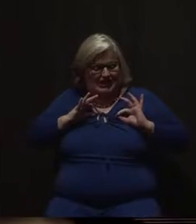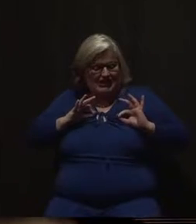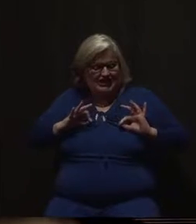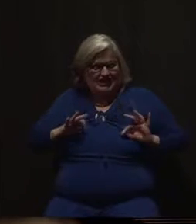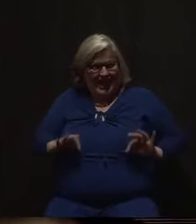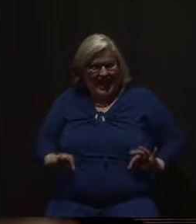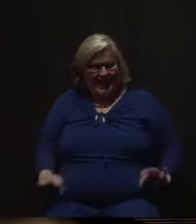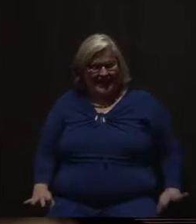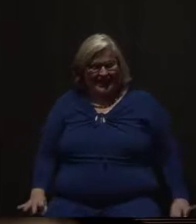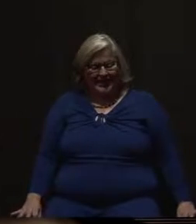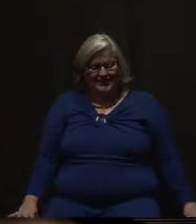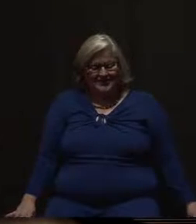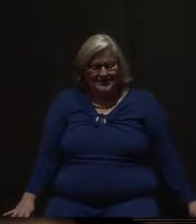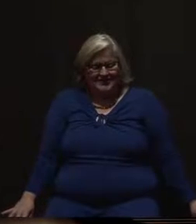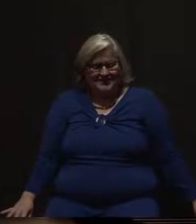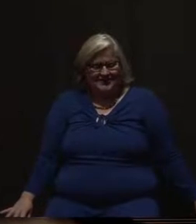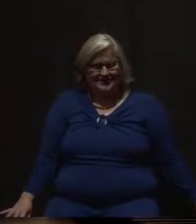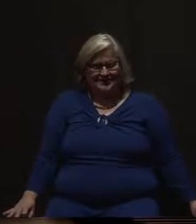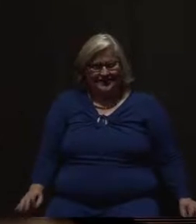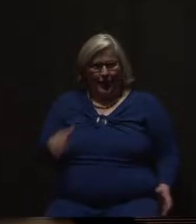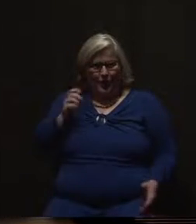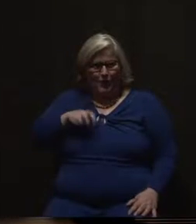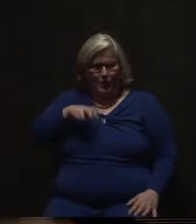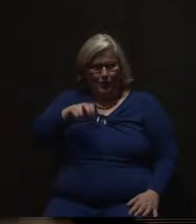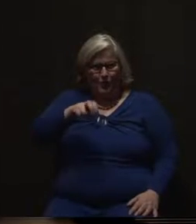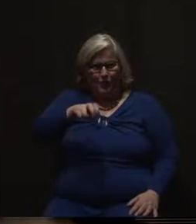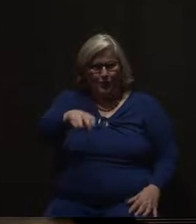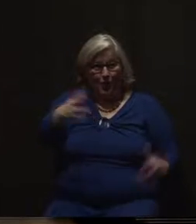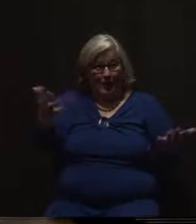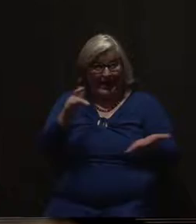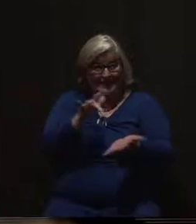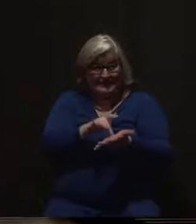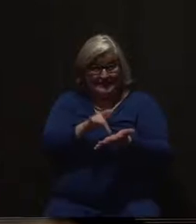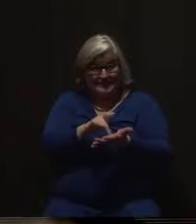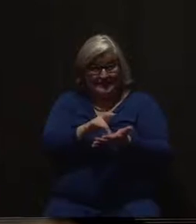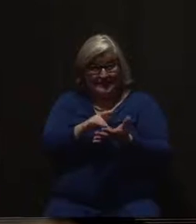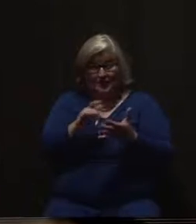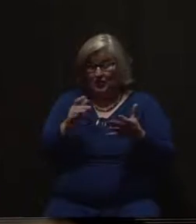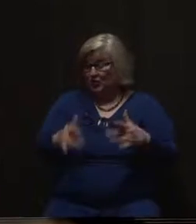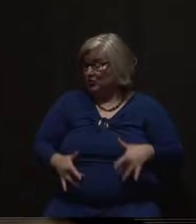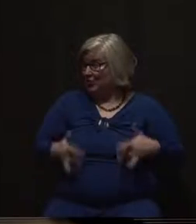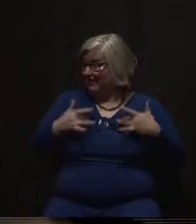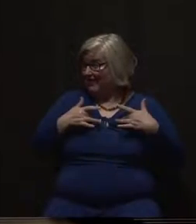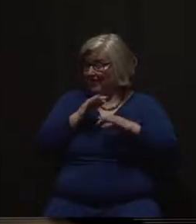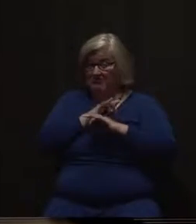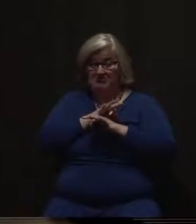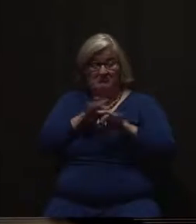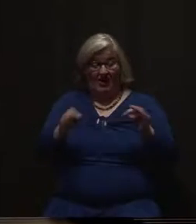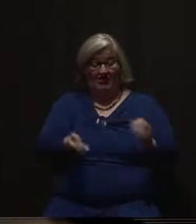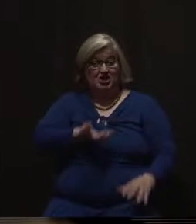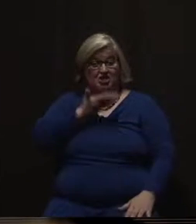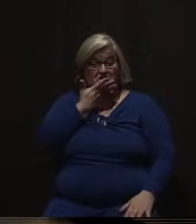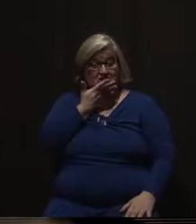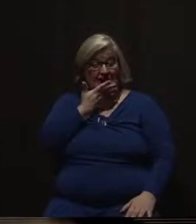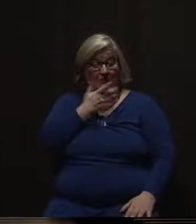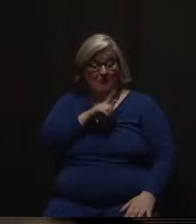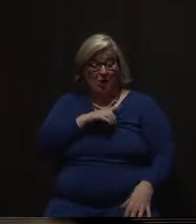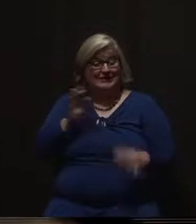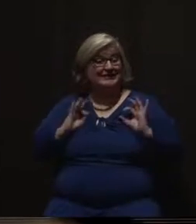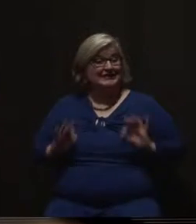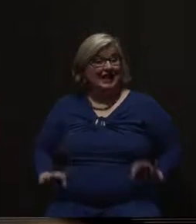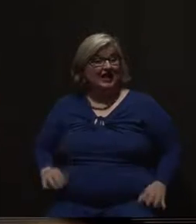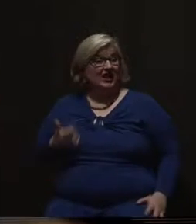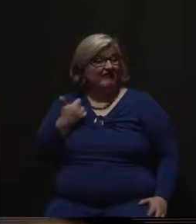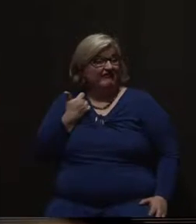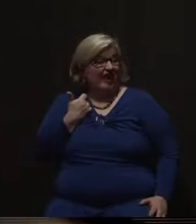if nobody's around. You might feel cold, but you won't feel shame. So shame is basically connected to other people looking at you. So shame is a